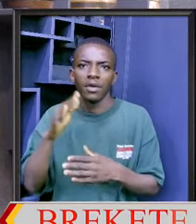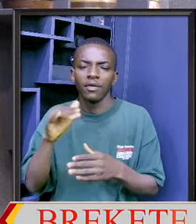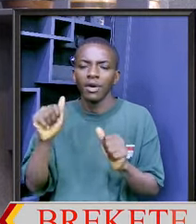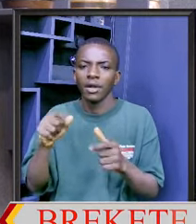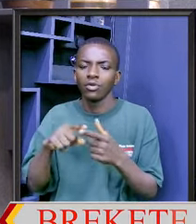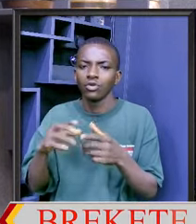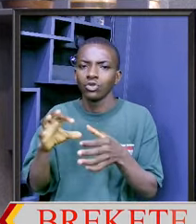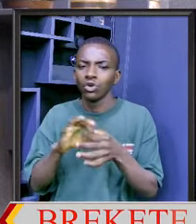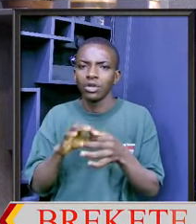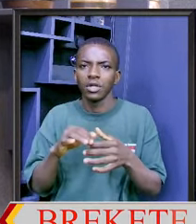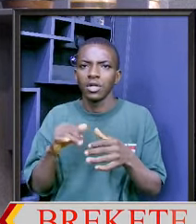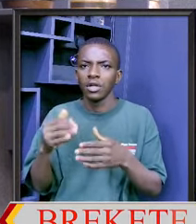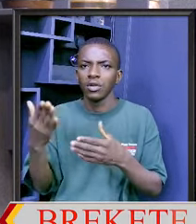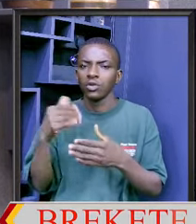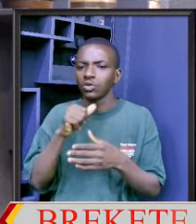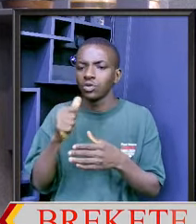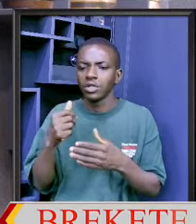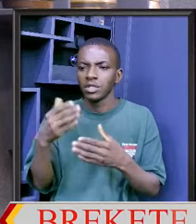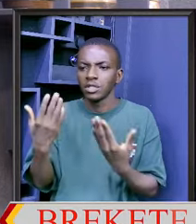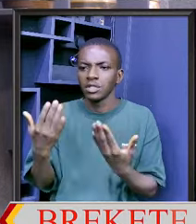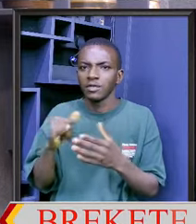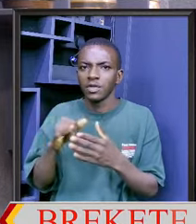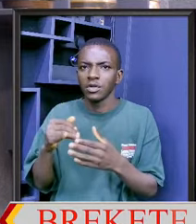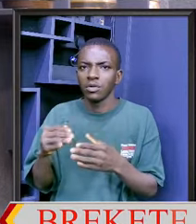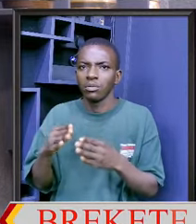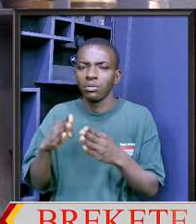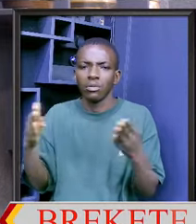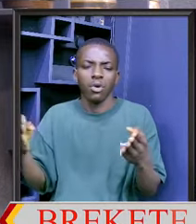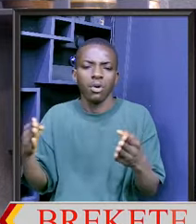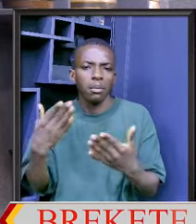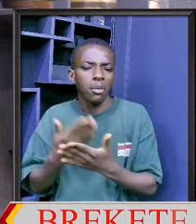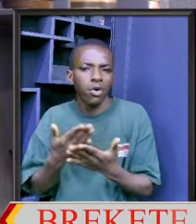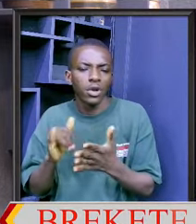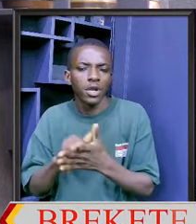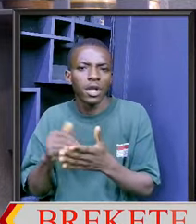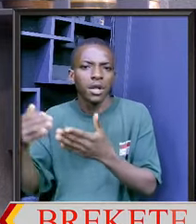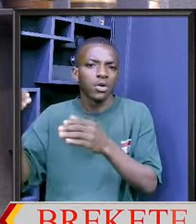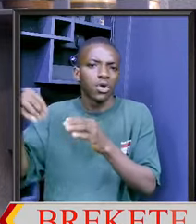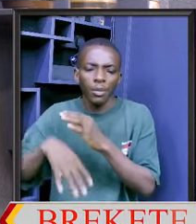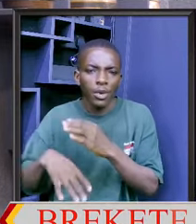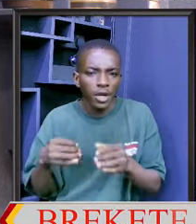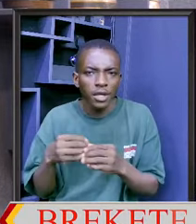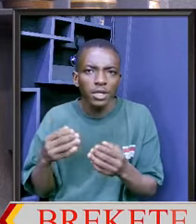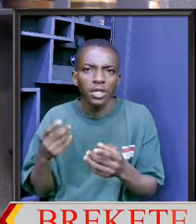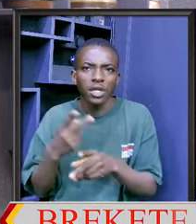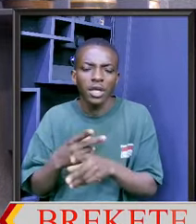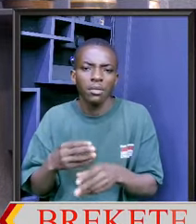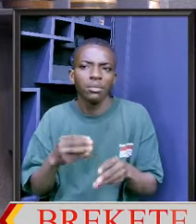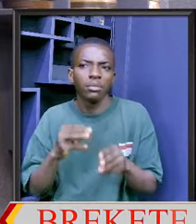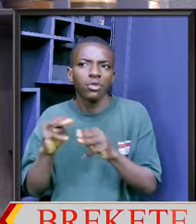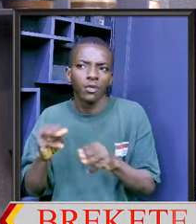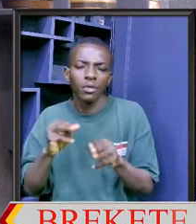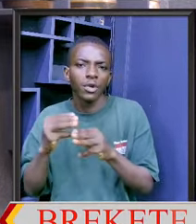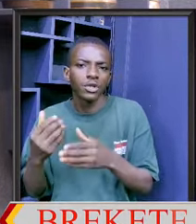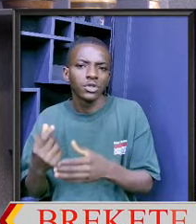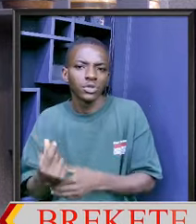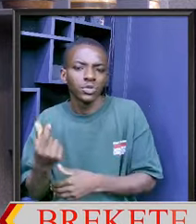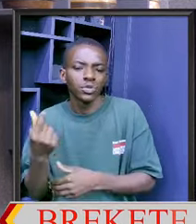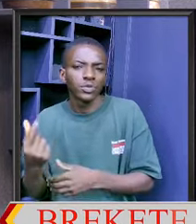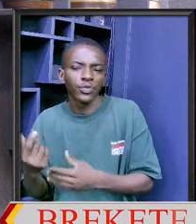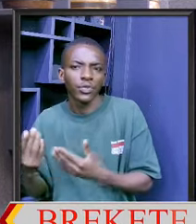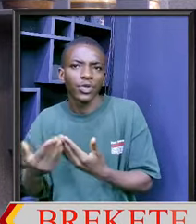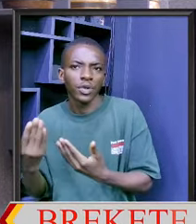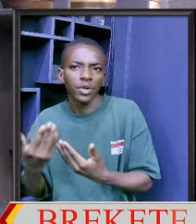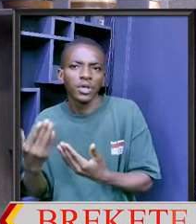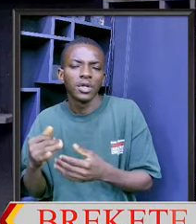be able to connect. And it wasn't as if that there was one bulk money that dropped in. It kept moving gradually. Where it